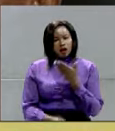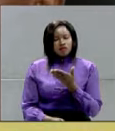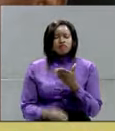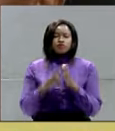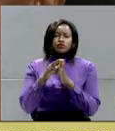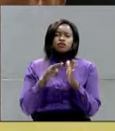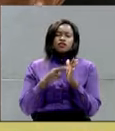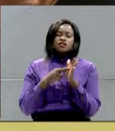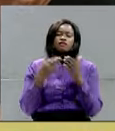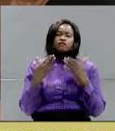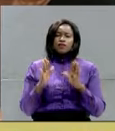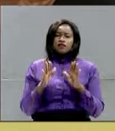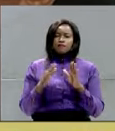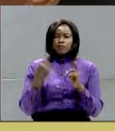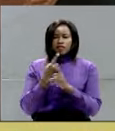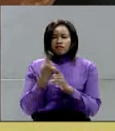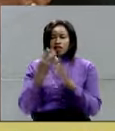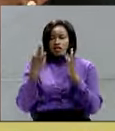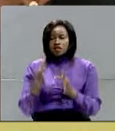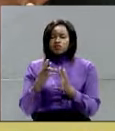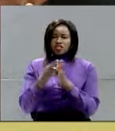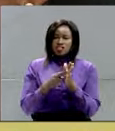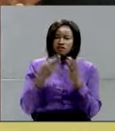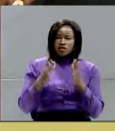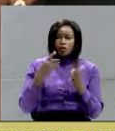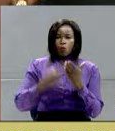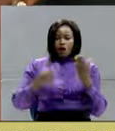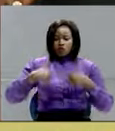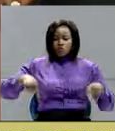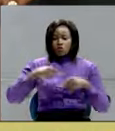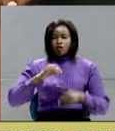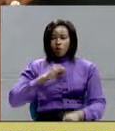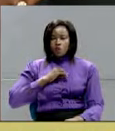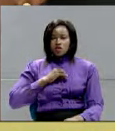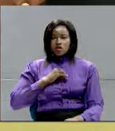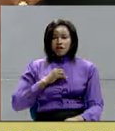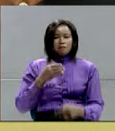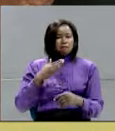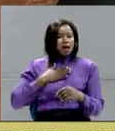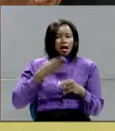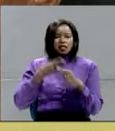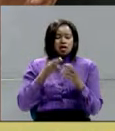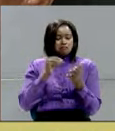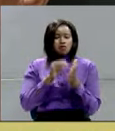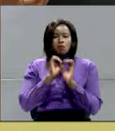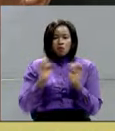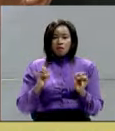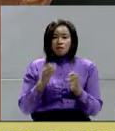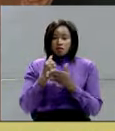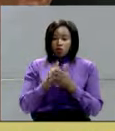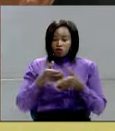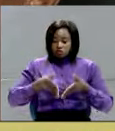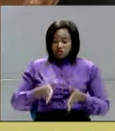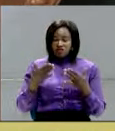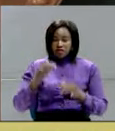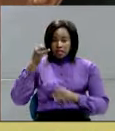registered assets, what we owned in those names. So me, I wasn't there. By that time, I had produced my last daughter. That was